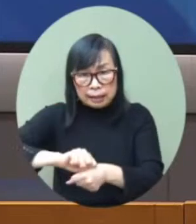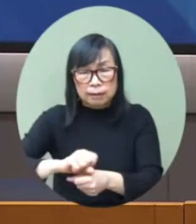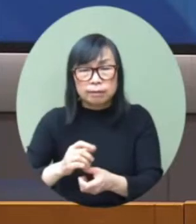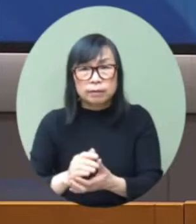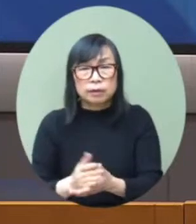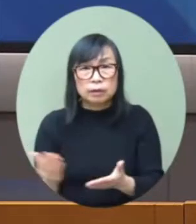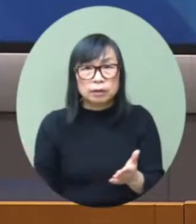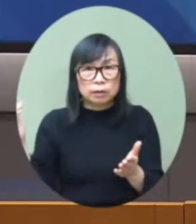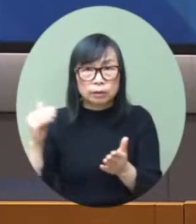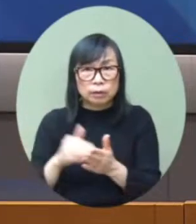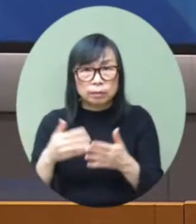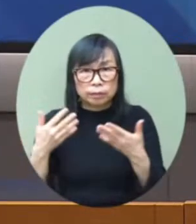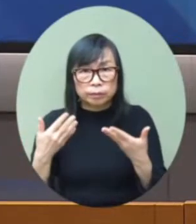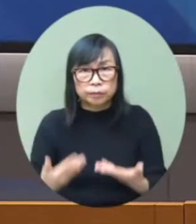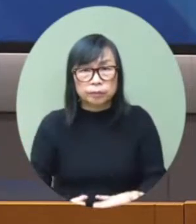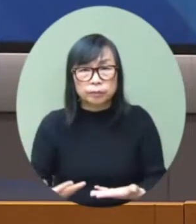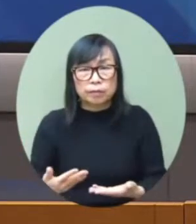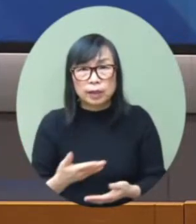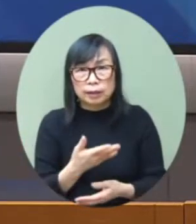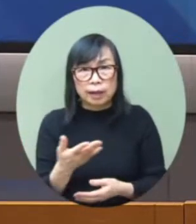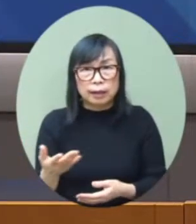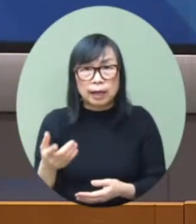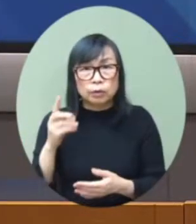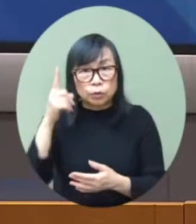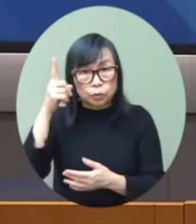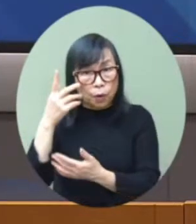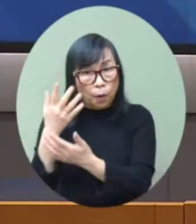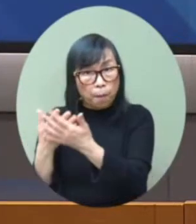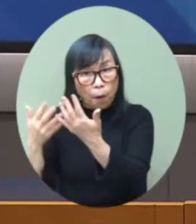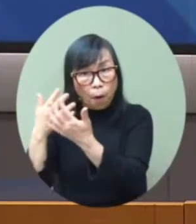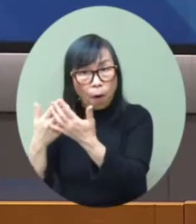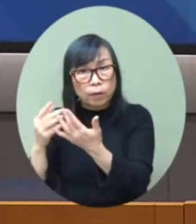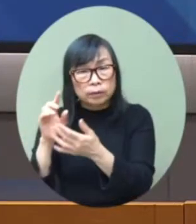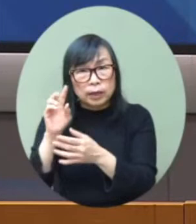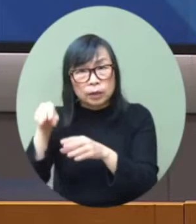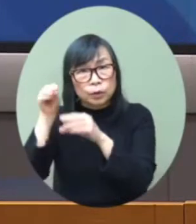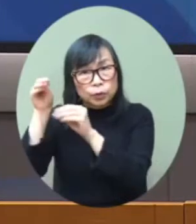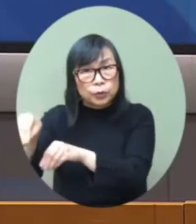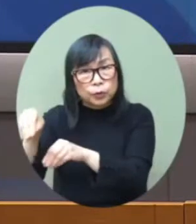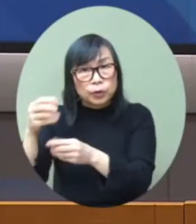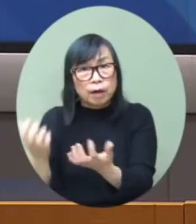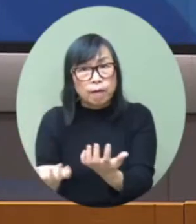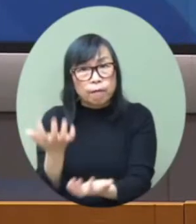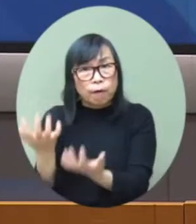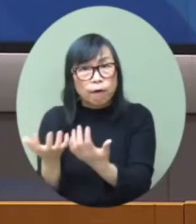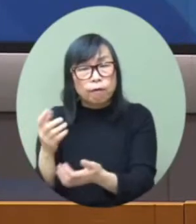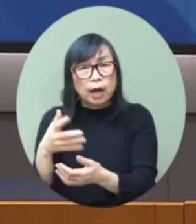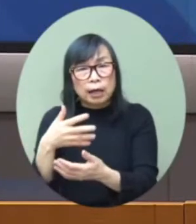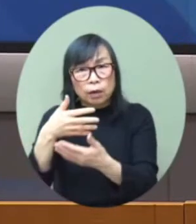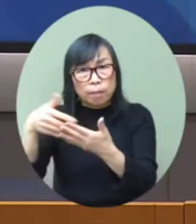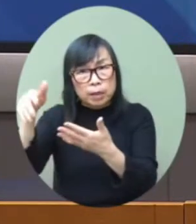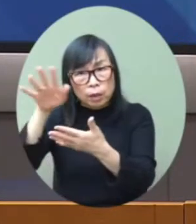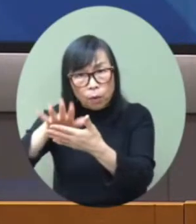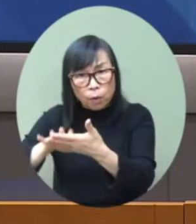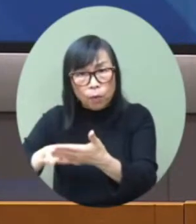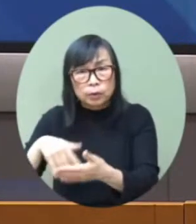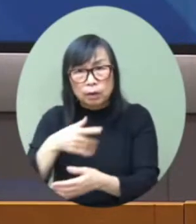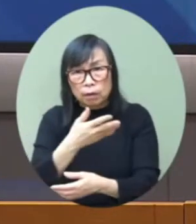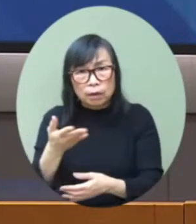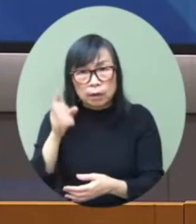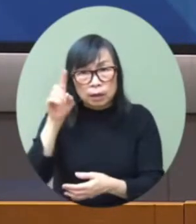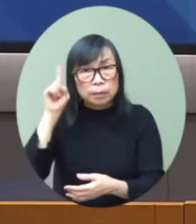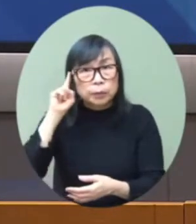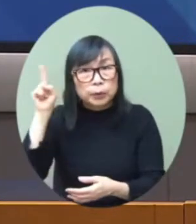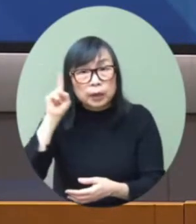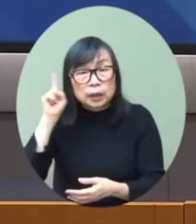have gradually increased the number of available sessions. So if you go to our